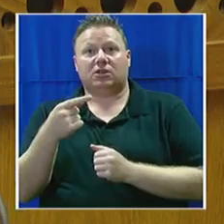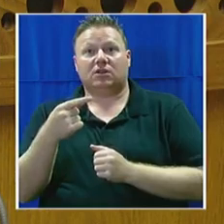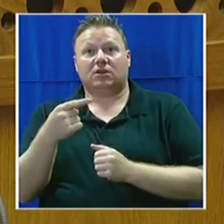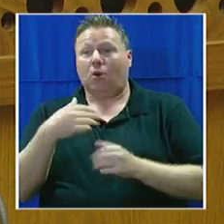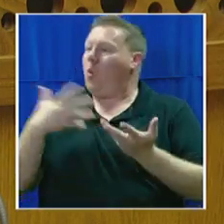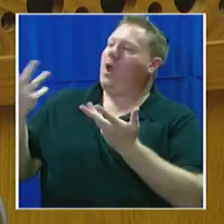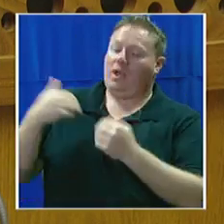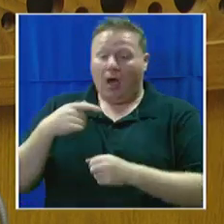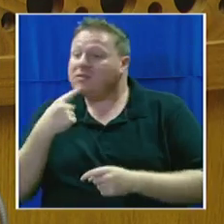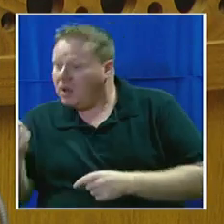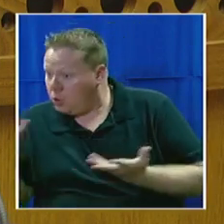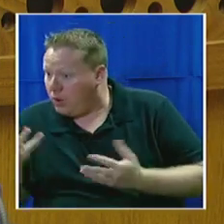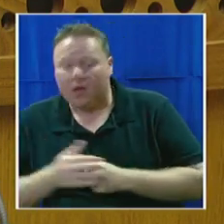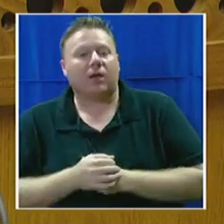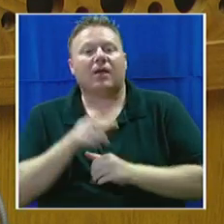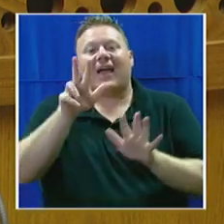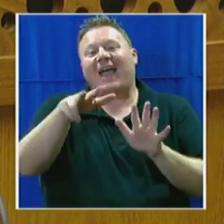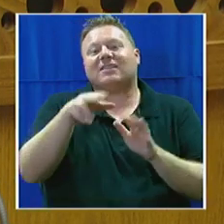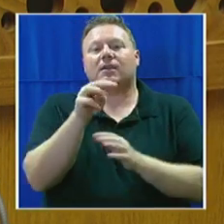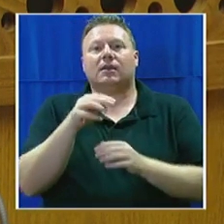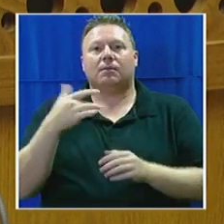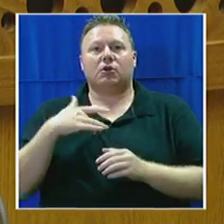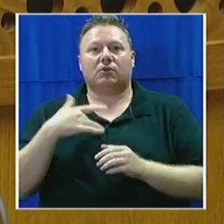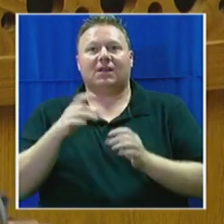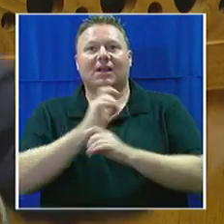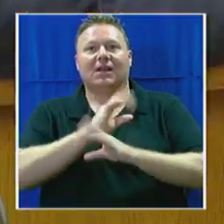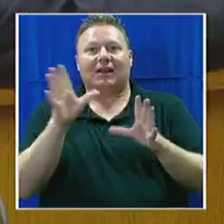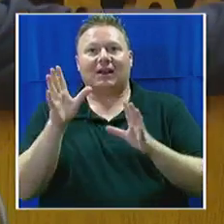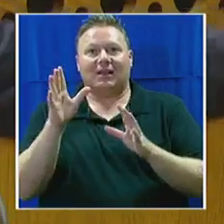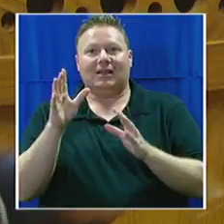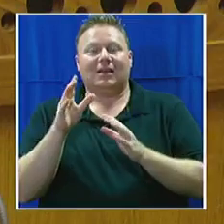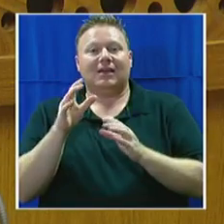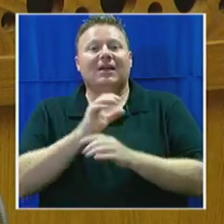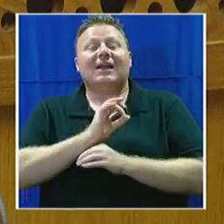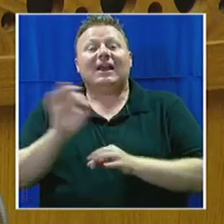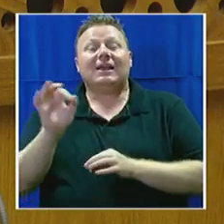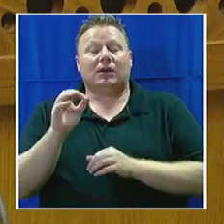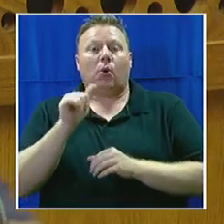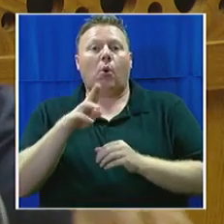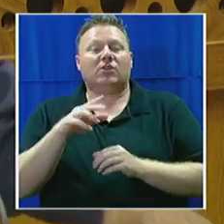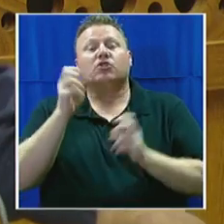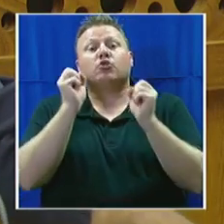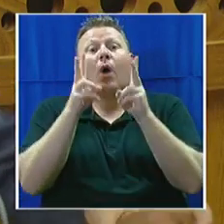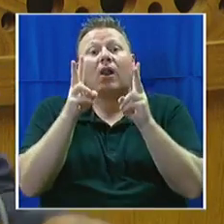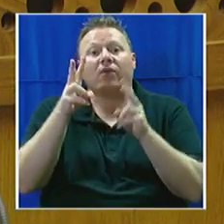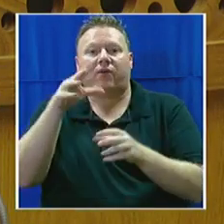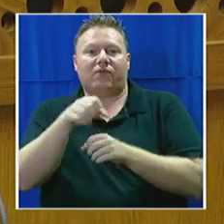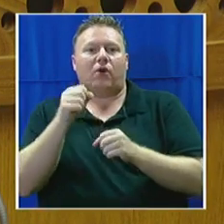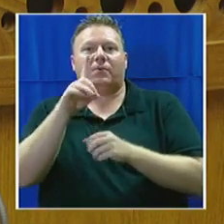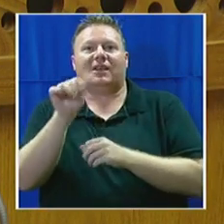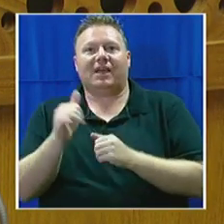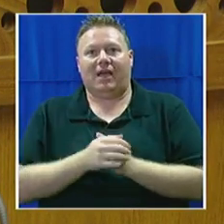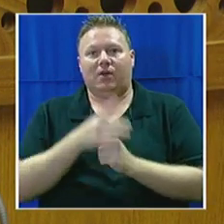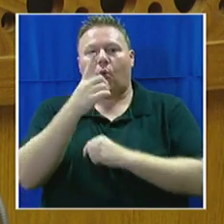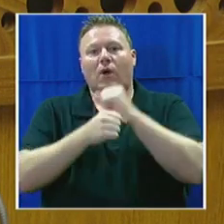listen, that 18 municipalities that received a clean audit, 12 of them come from the DA. In about a year from